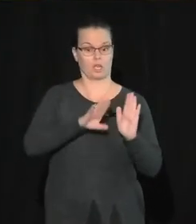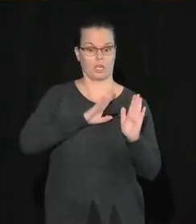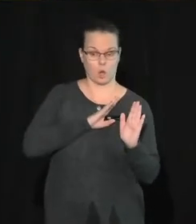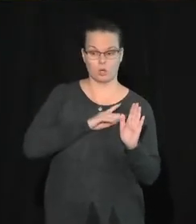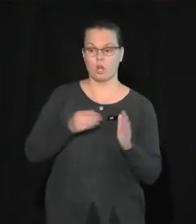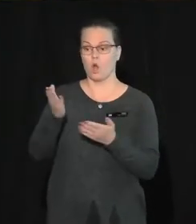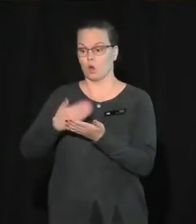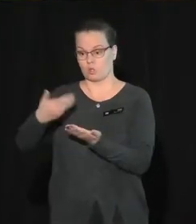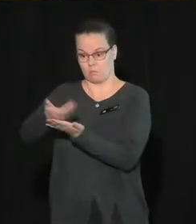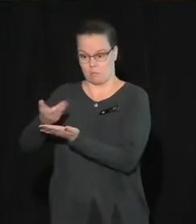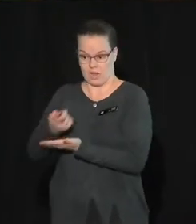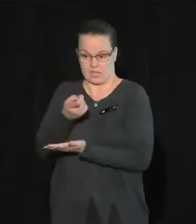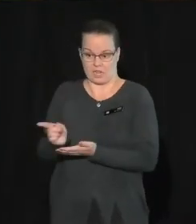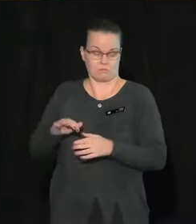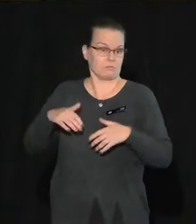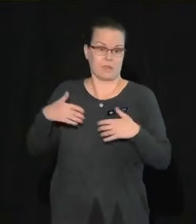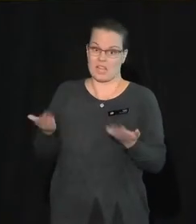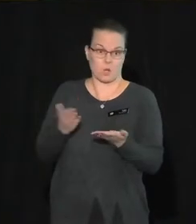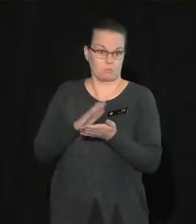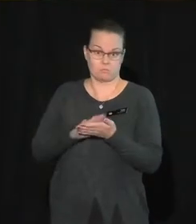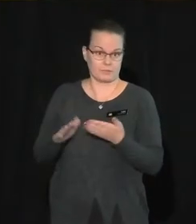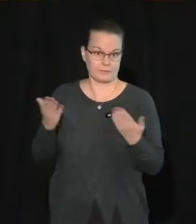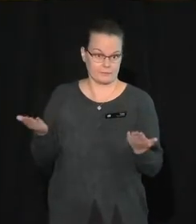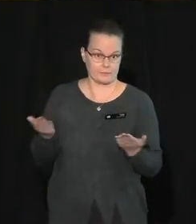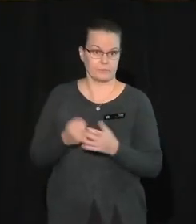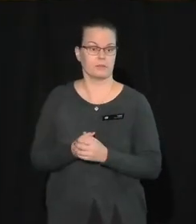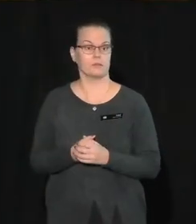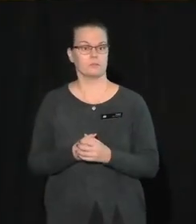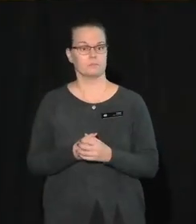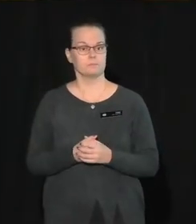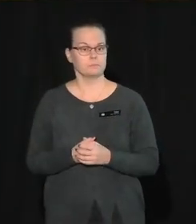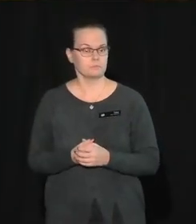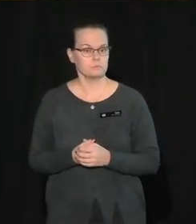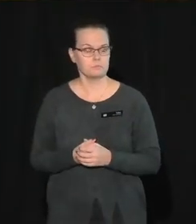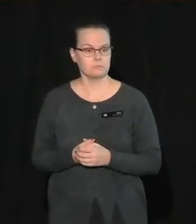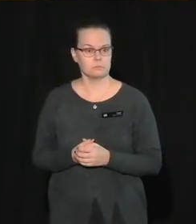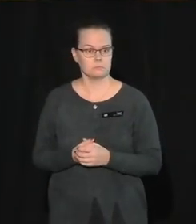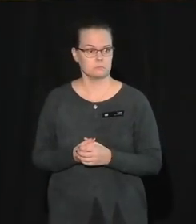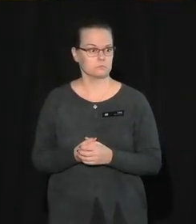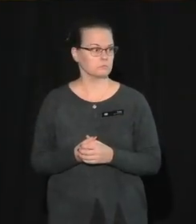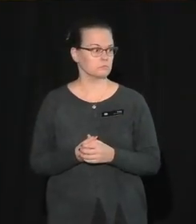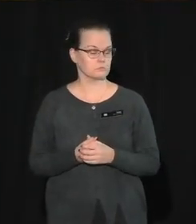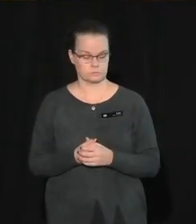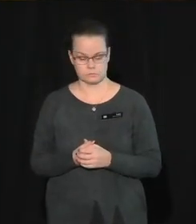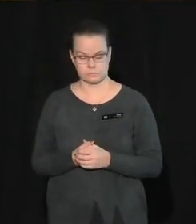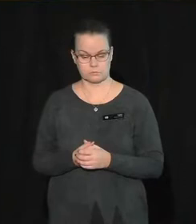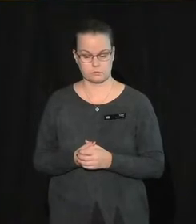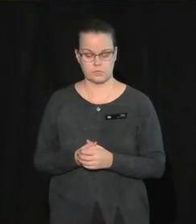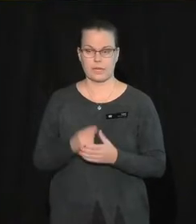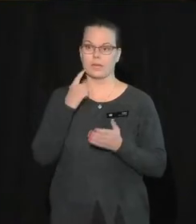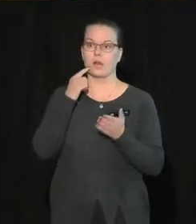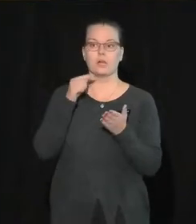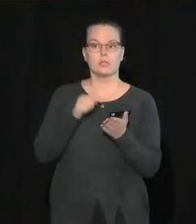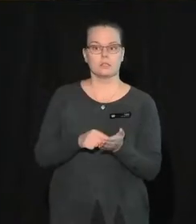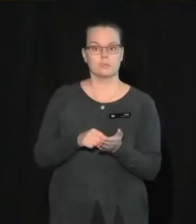not have that. And given the possibilities that, for example,